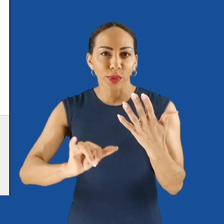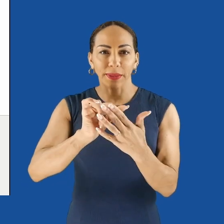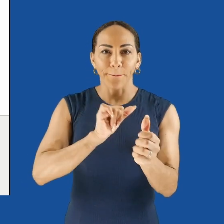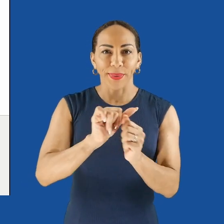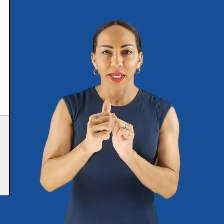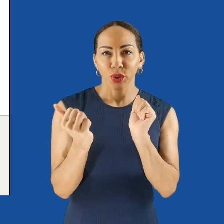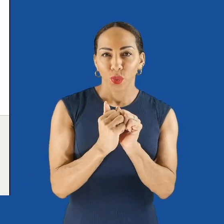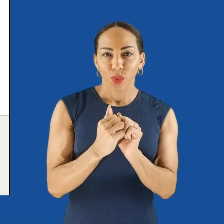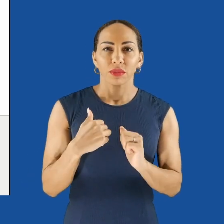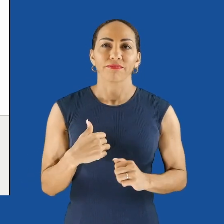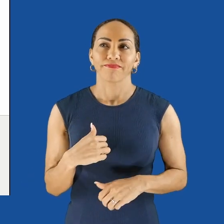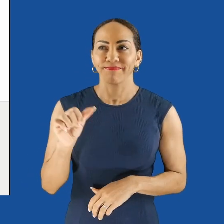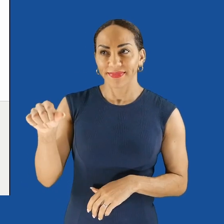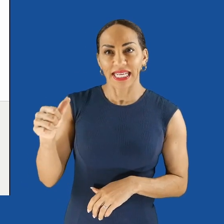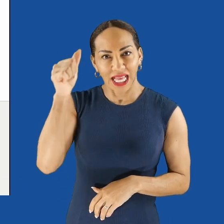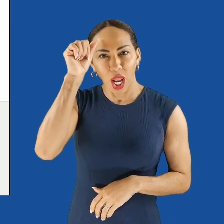need.